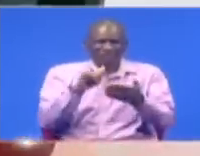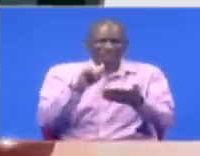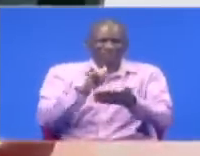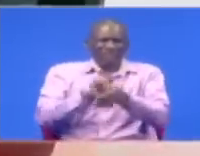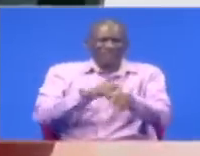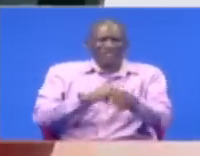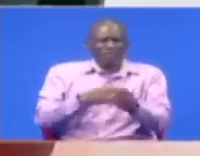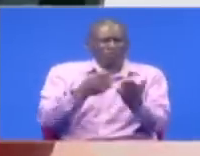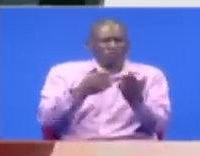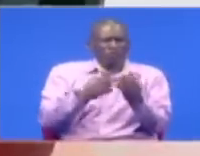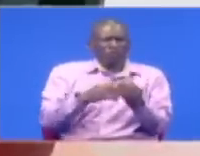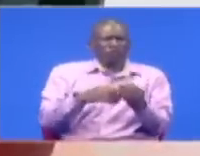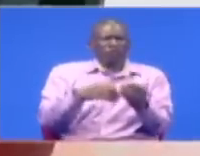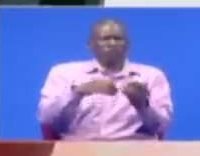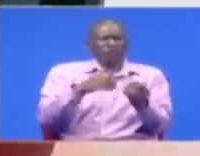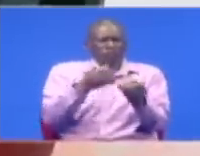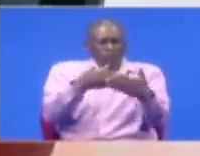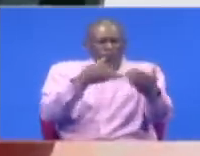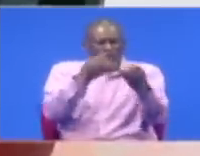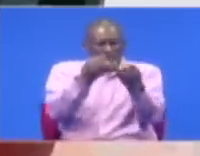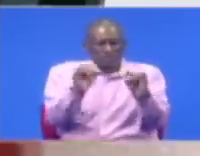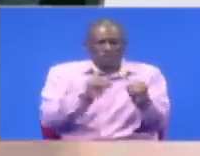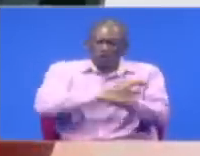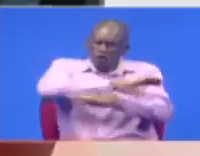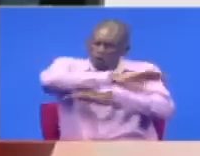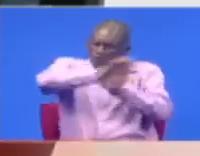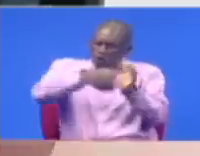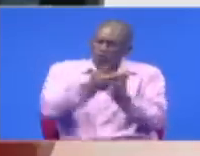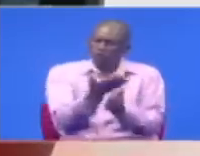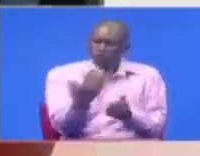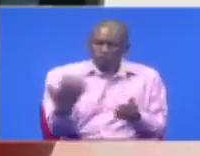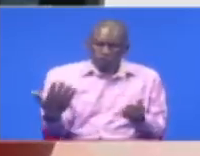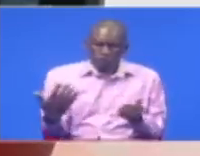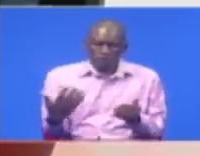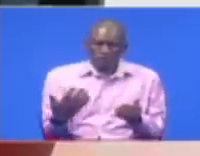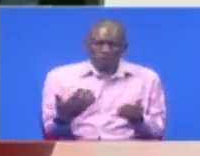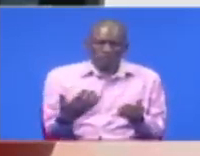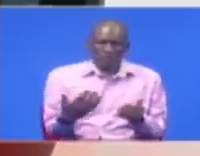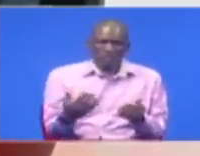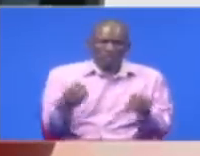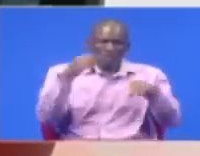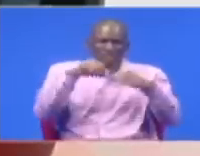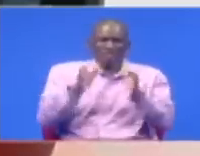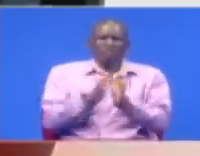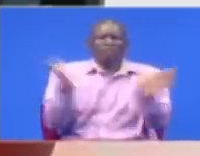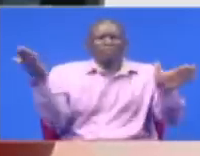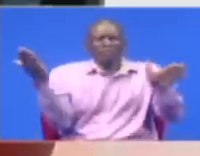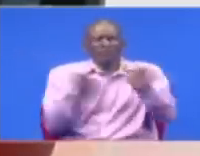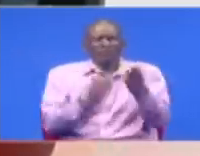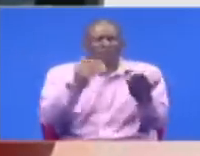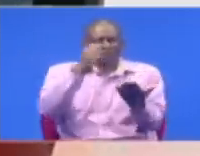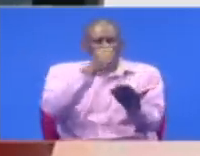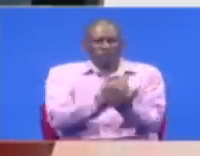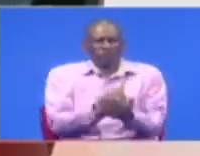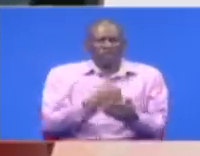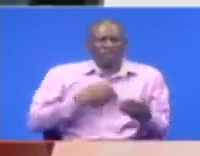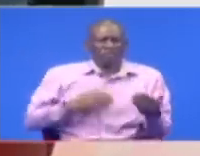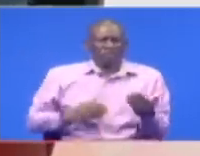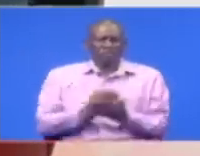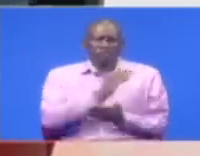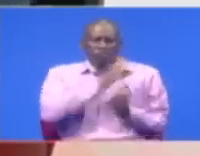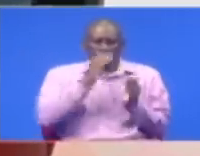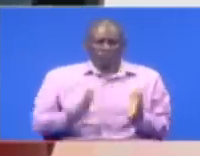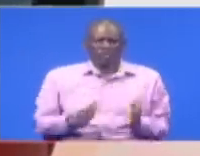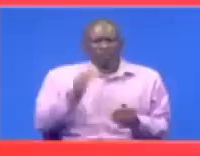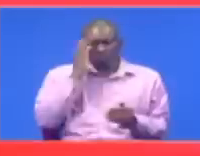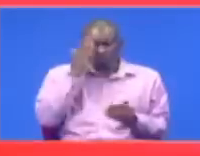and protectorate status, all those documents are at Public Records Office. I'm sure commissioners, you